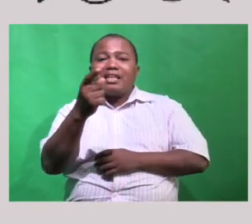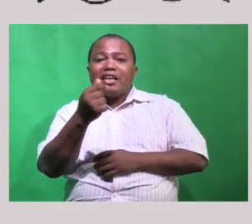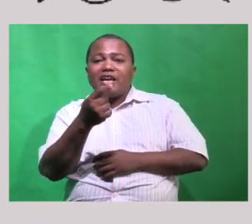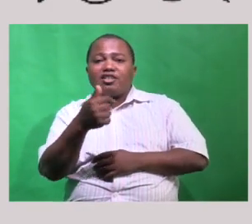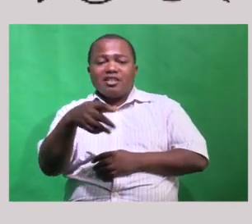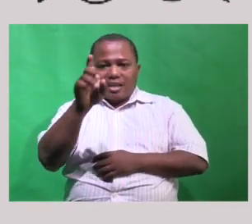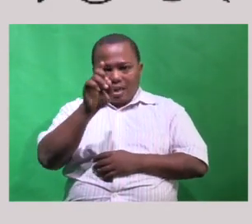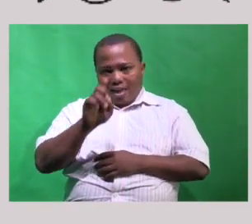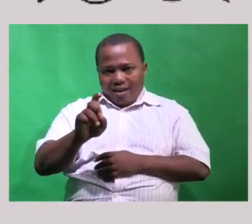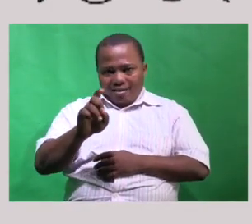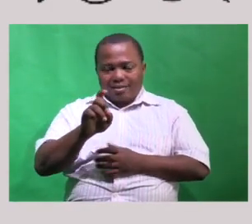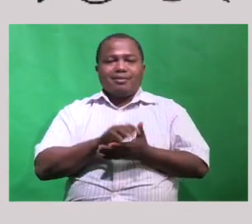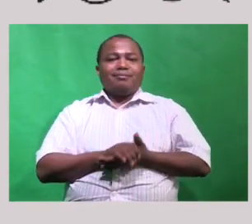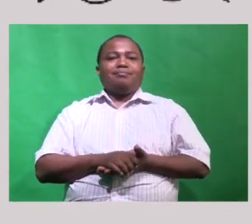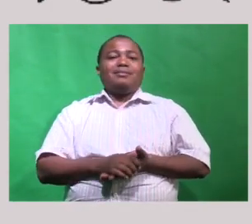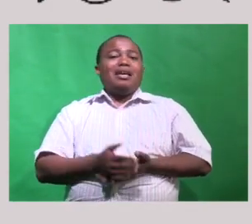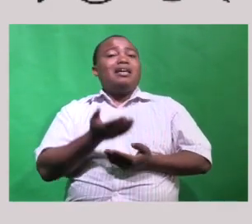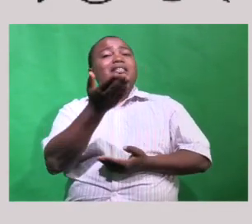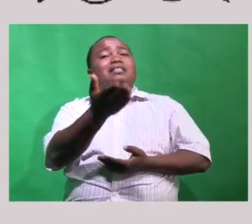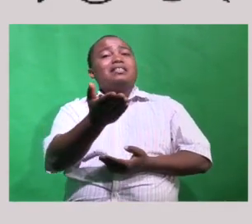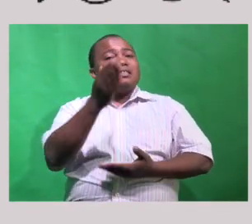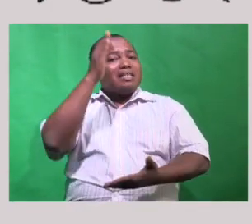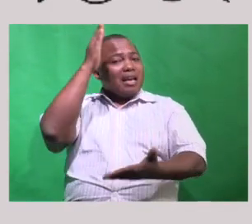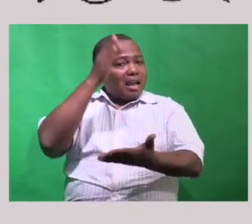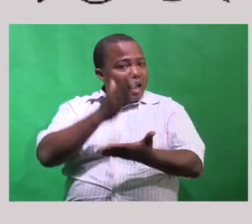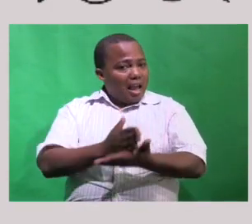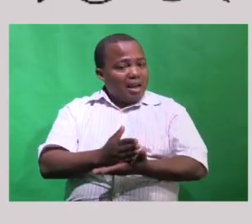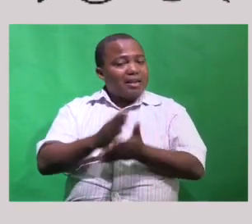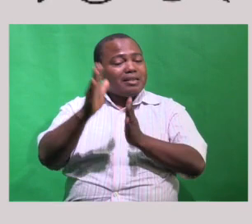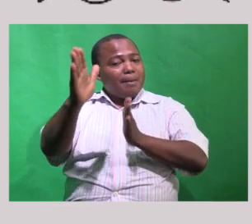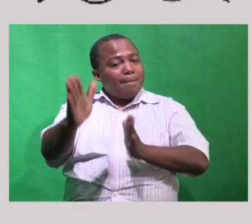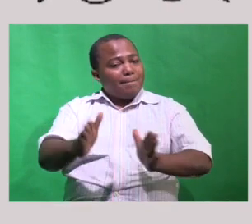X. This is a current prepaid.